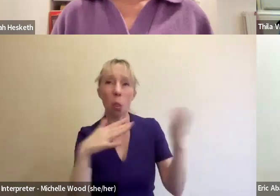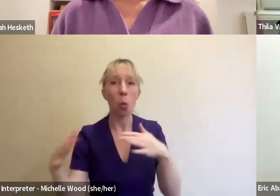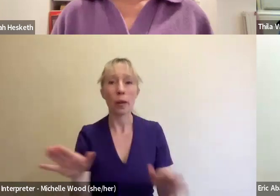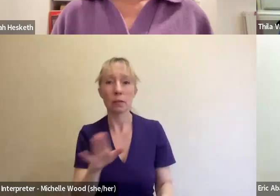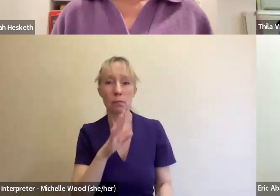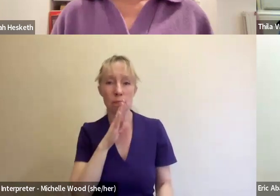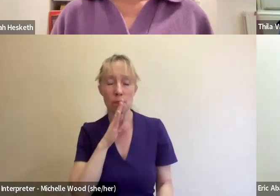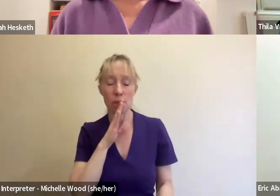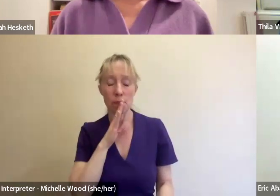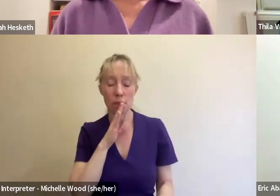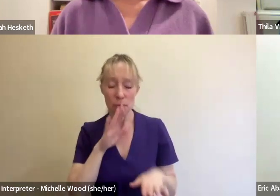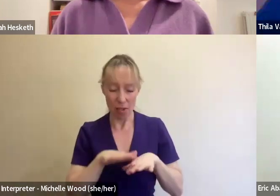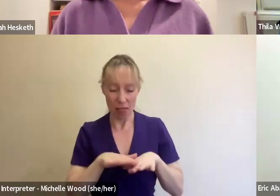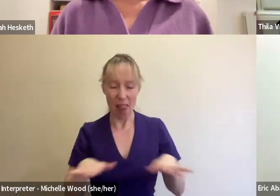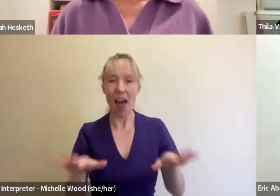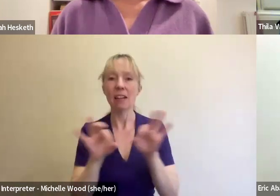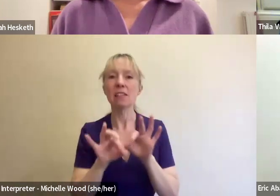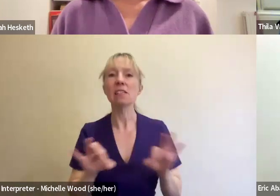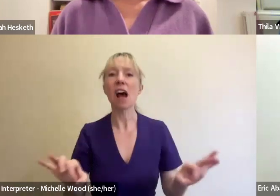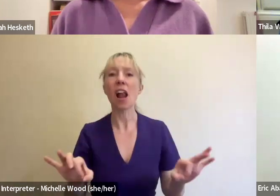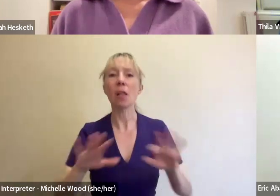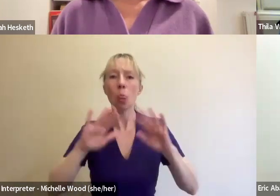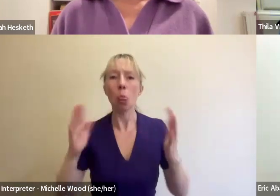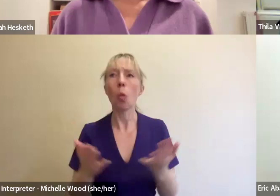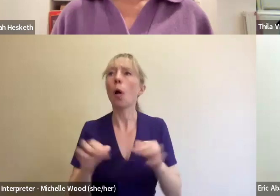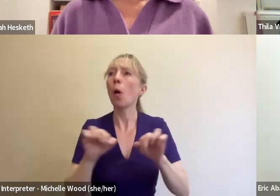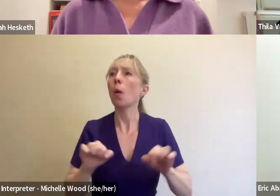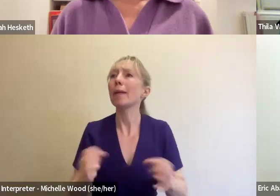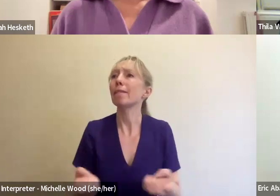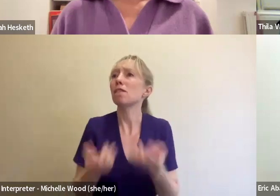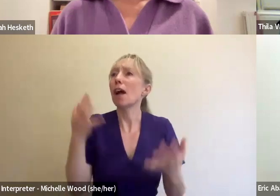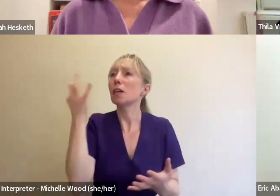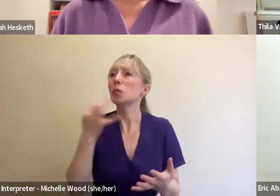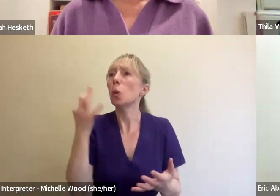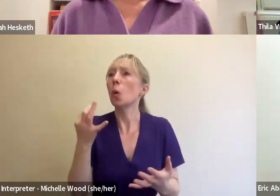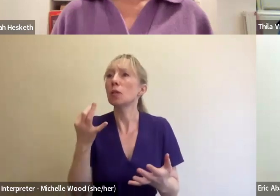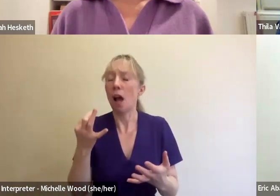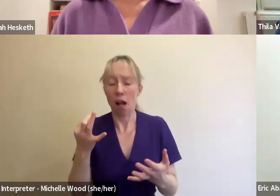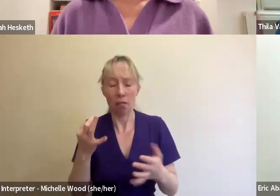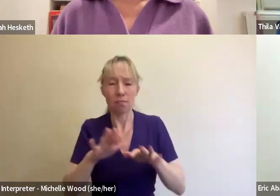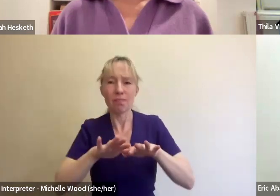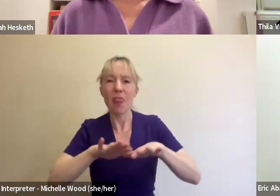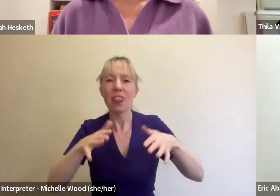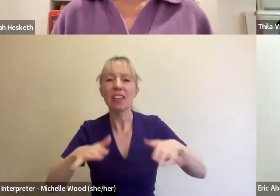the world awaited fresh water, the oceans engulfed everything.